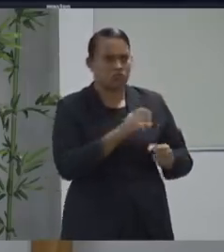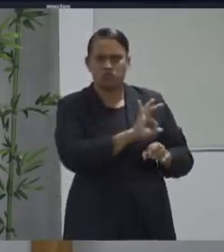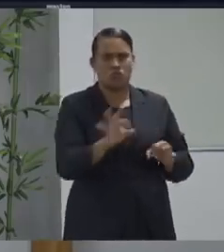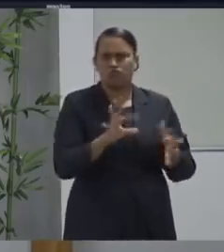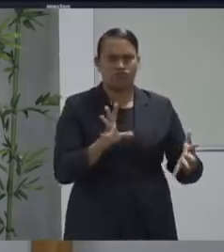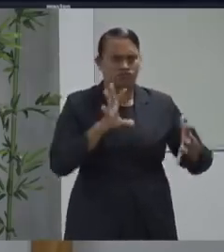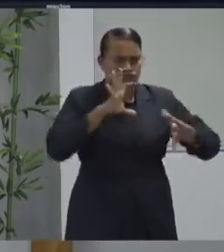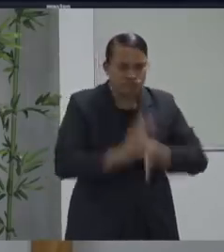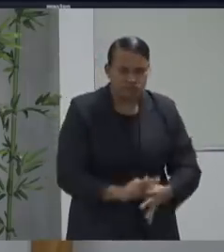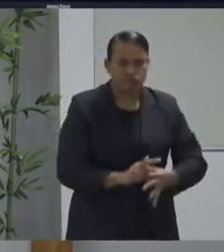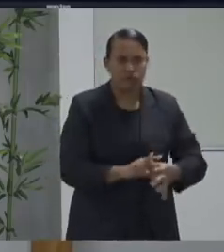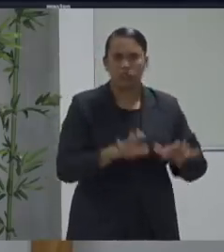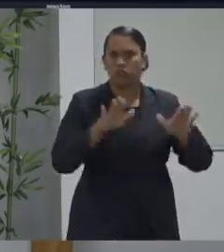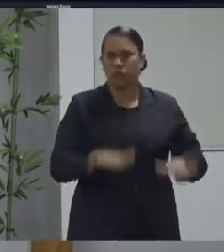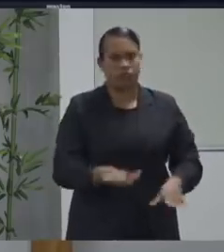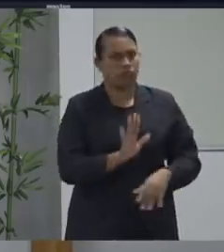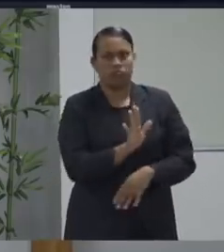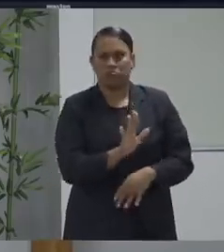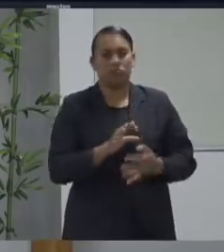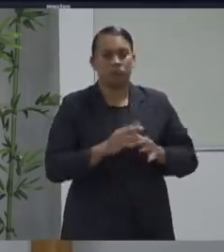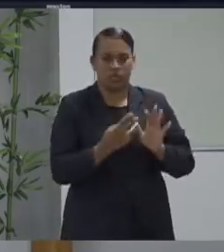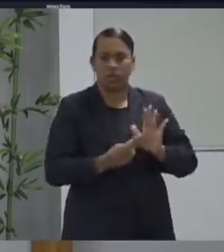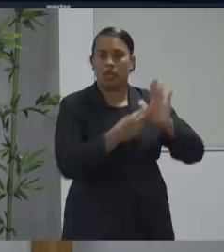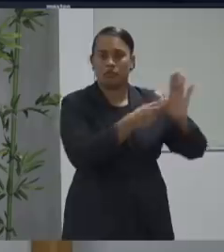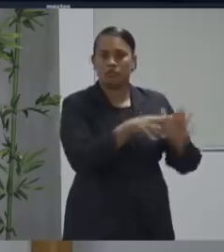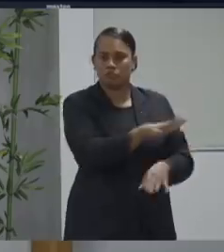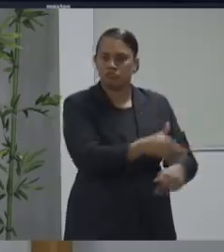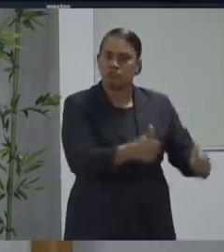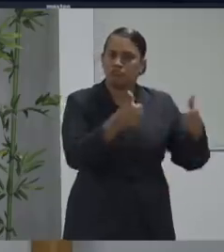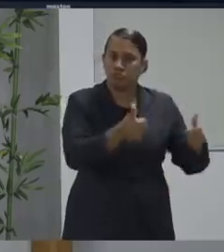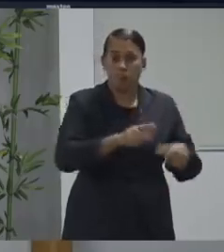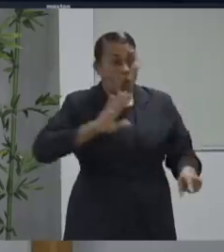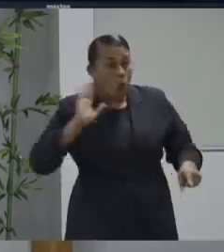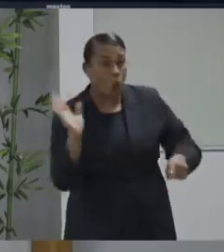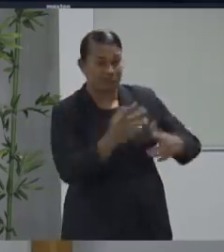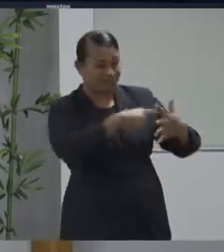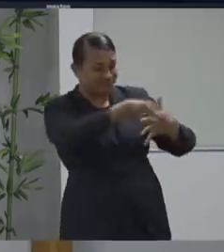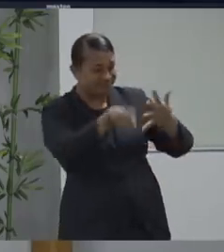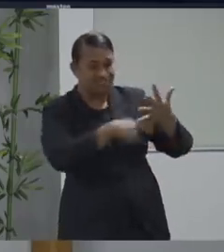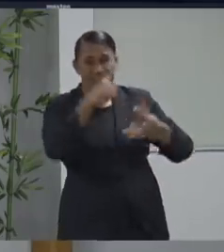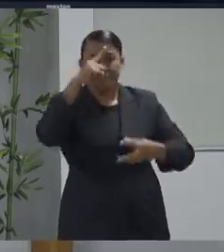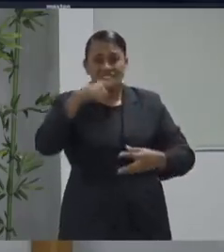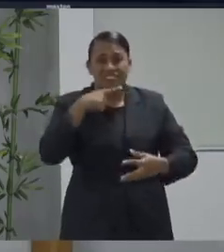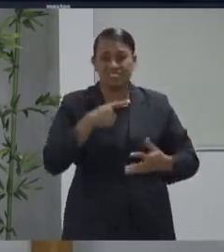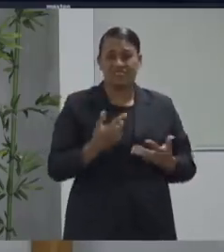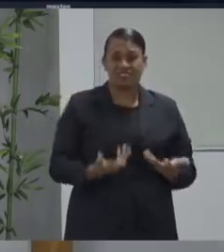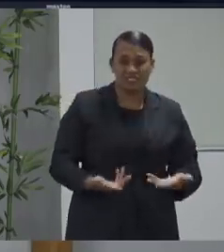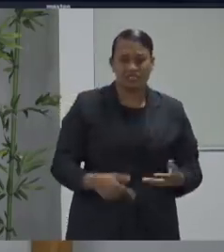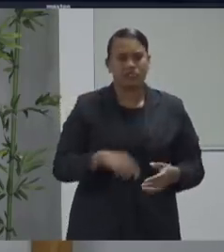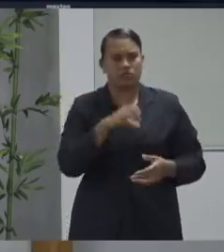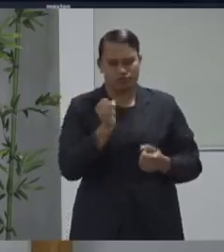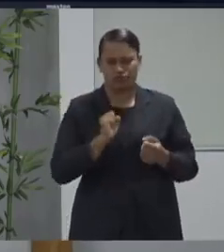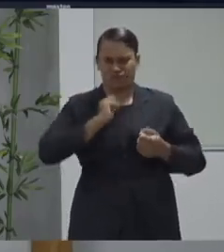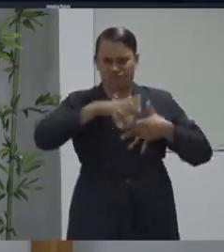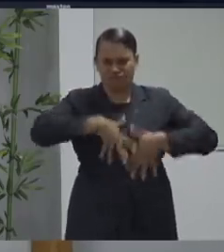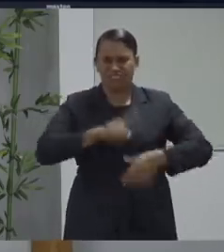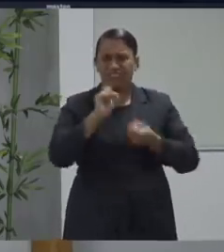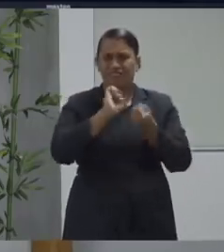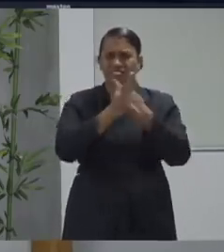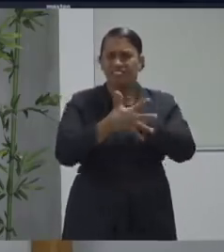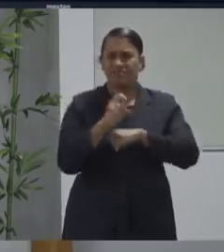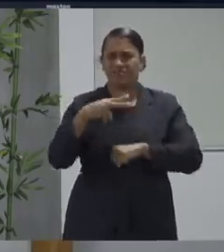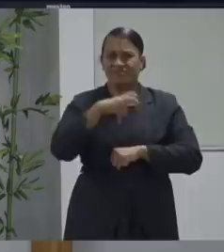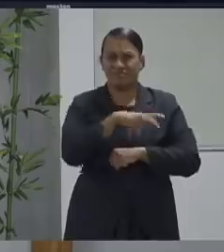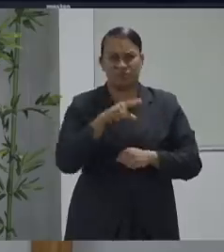All Fijians living with COVID-19 are in stable condition. That means in total, we've